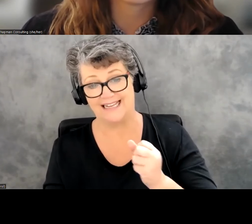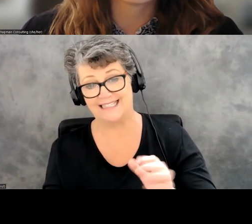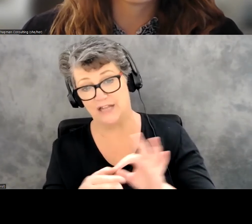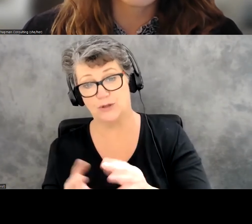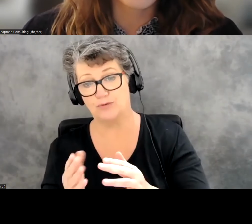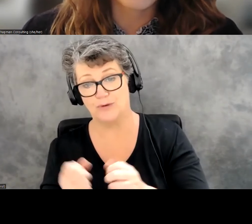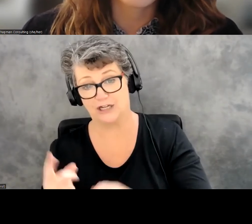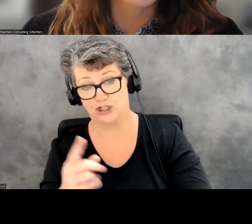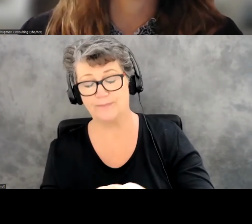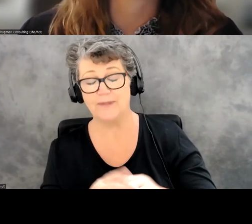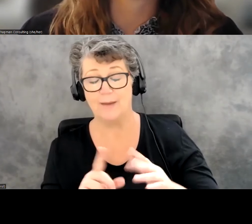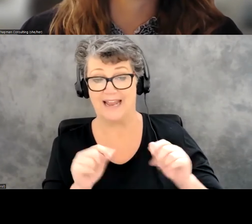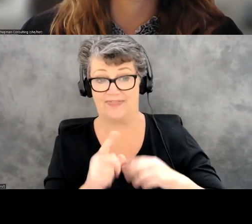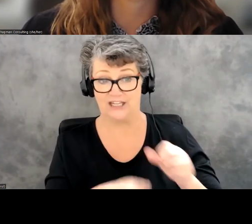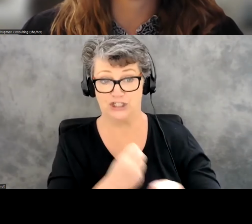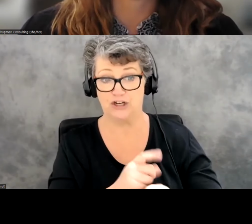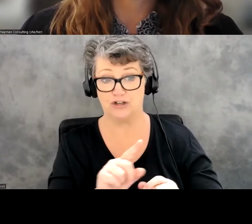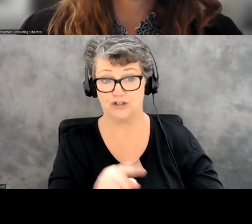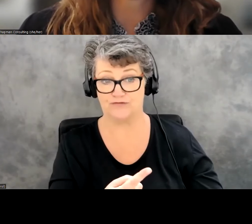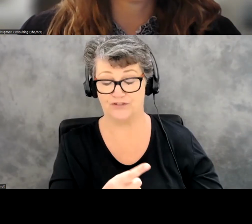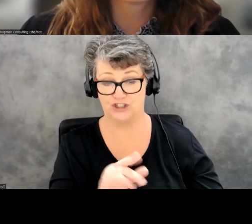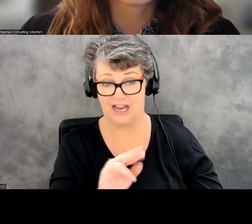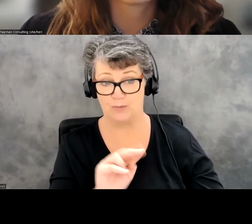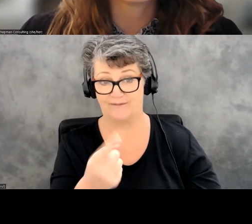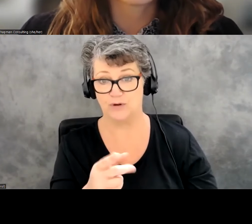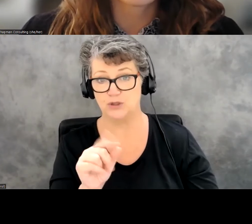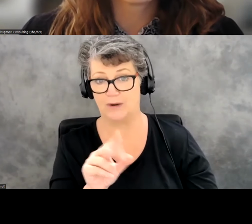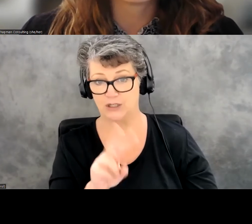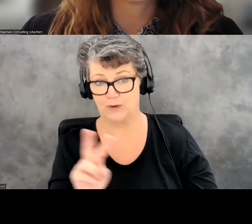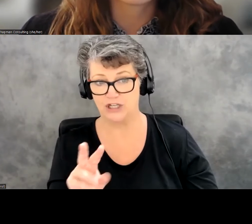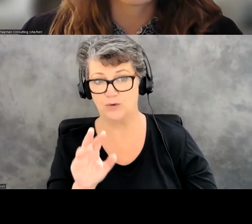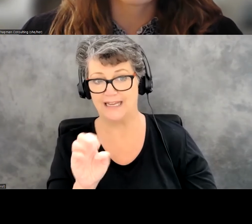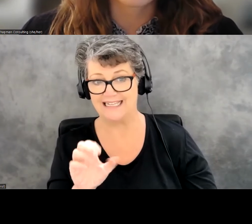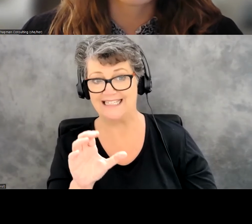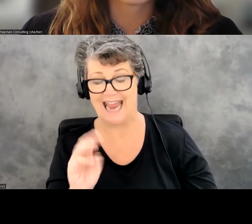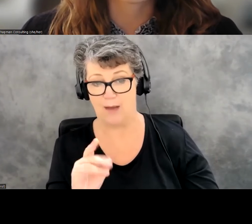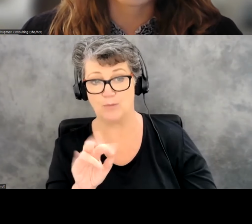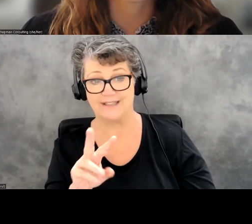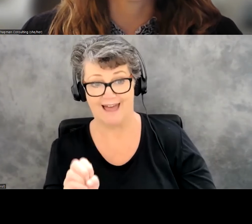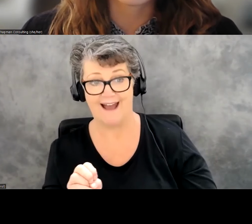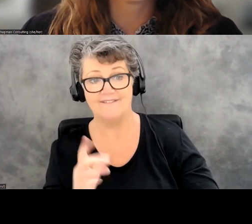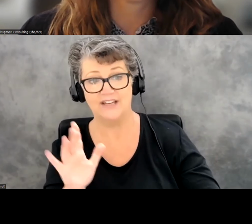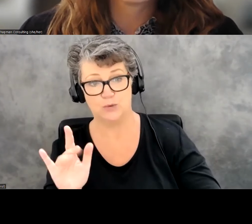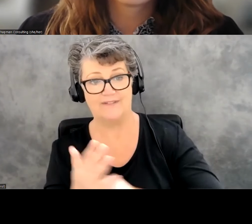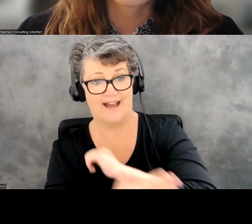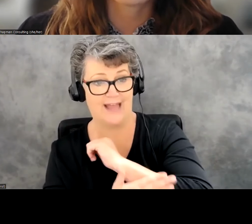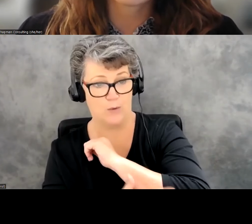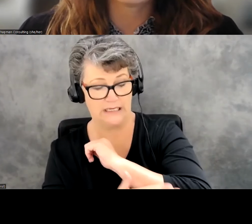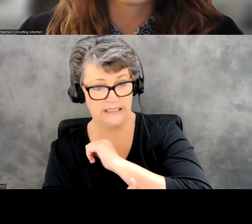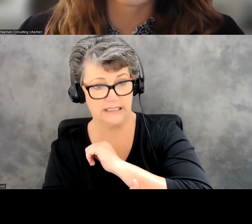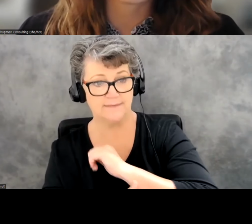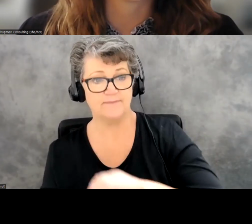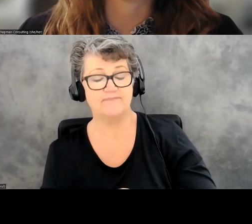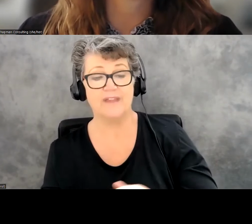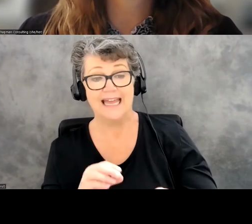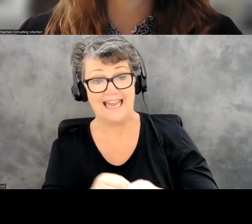So beginning with this year on January 1st, 2022, ECM went live in 25 counties across the state,